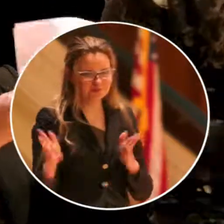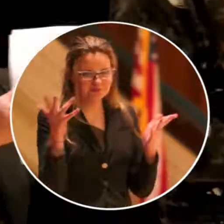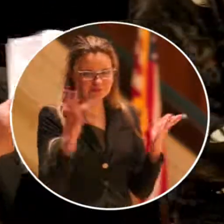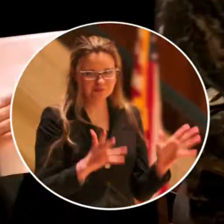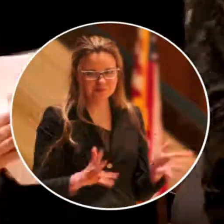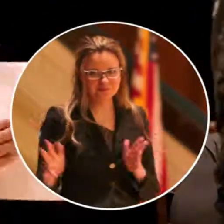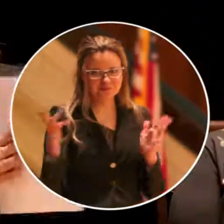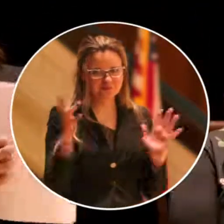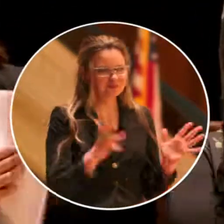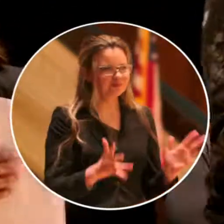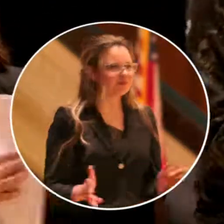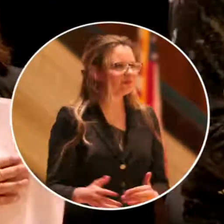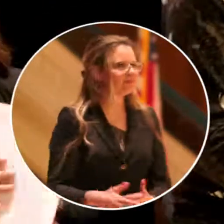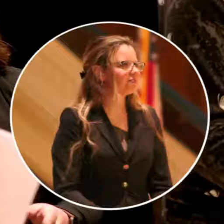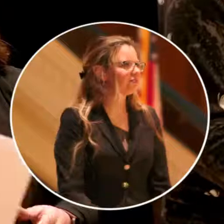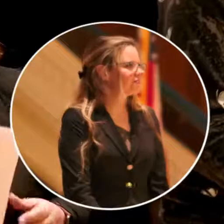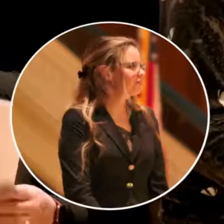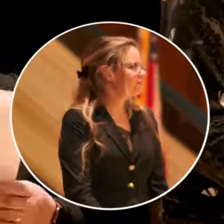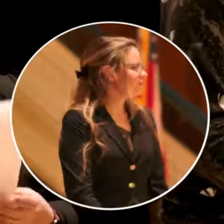Thank you.